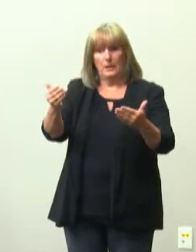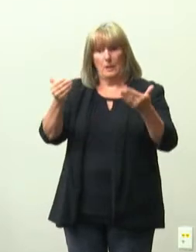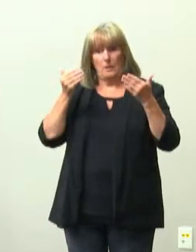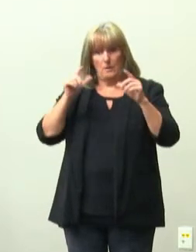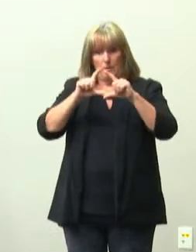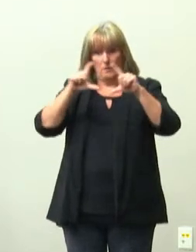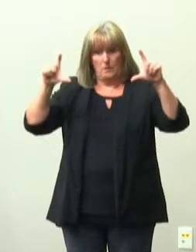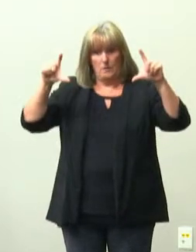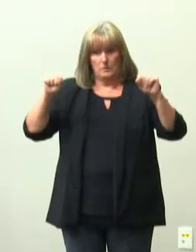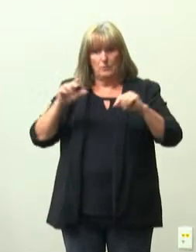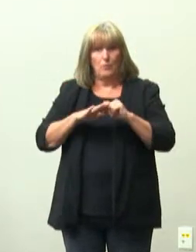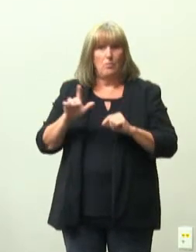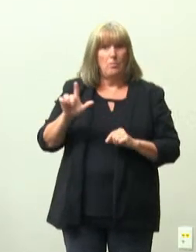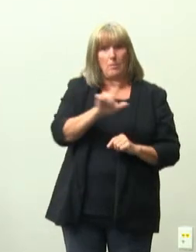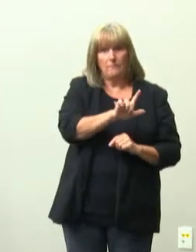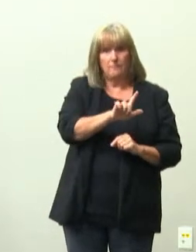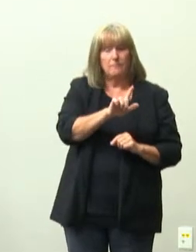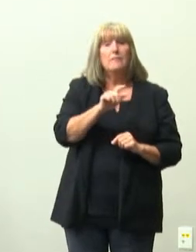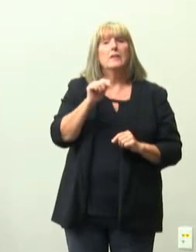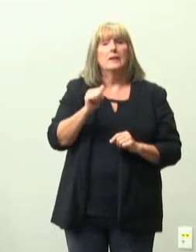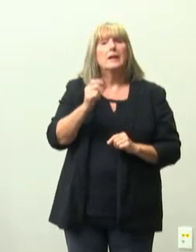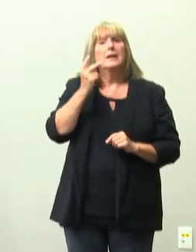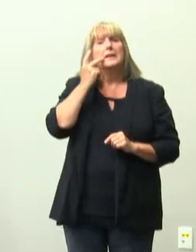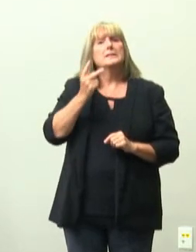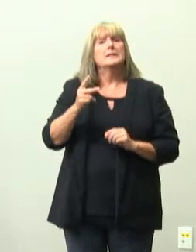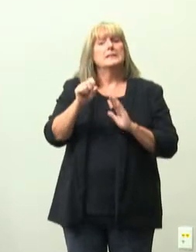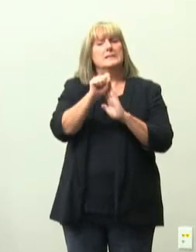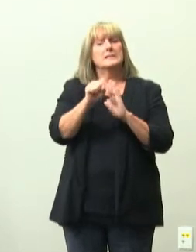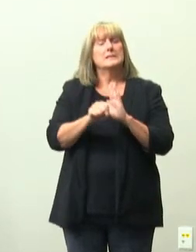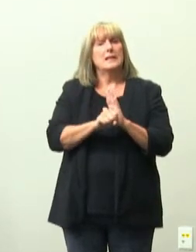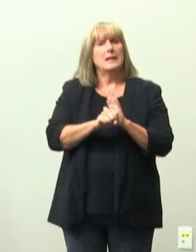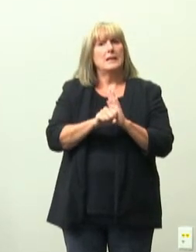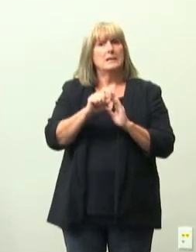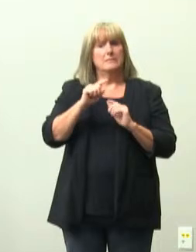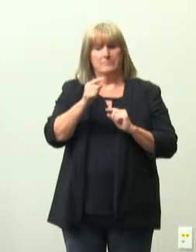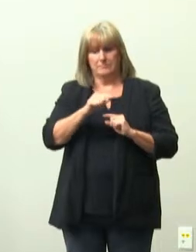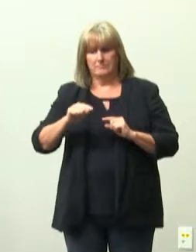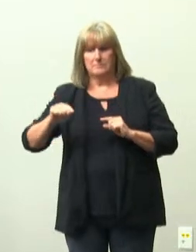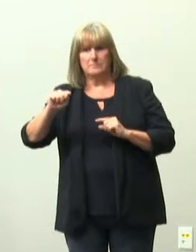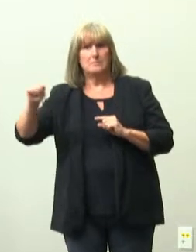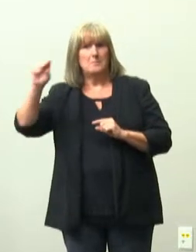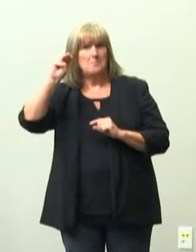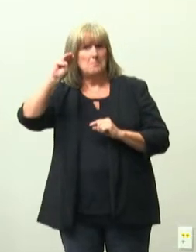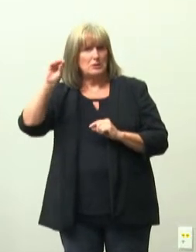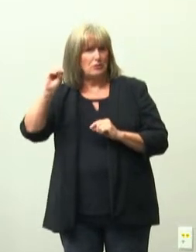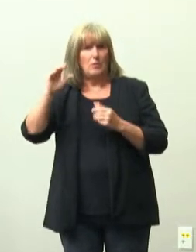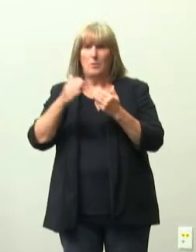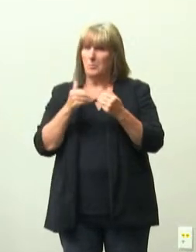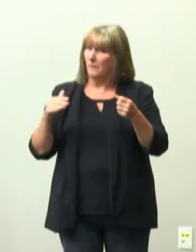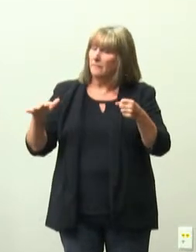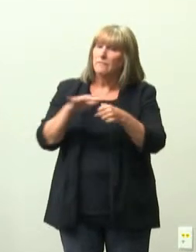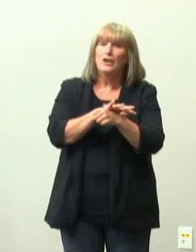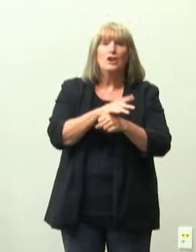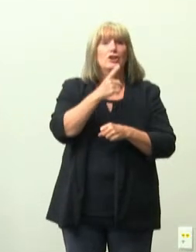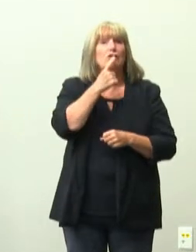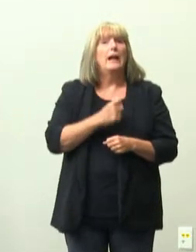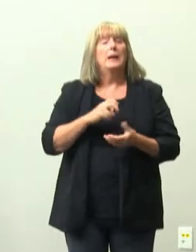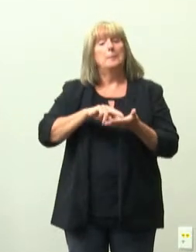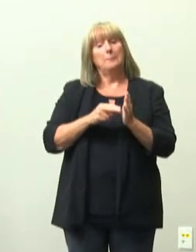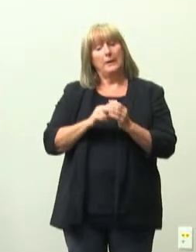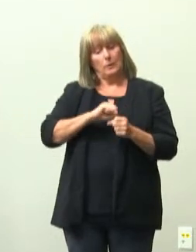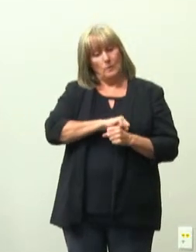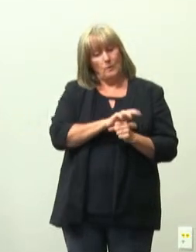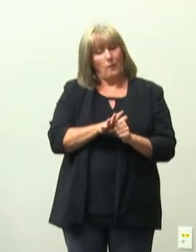can see the close-up on the left of the screen. The state outlined is Missouri, and it's almost entirely red, meaning